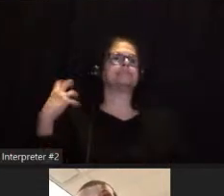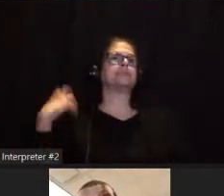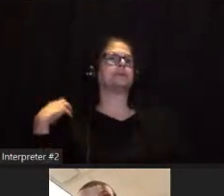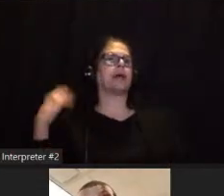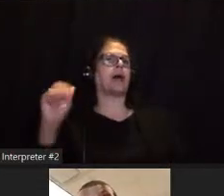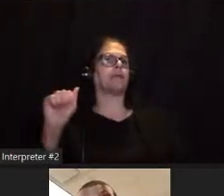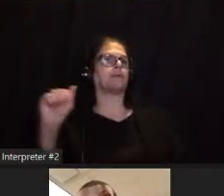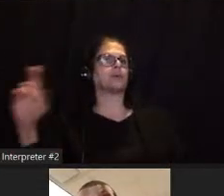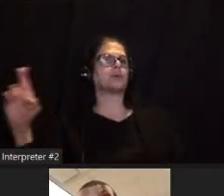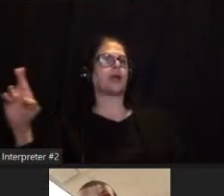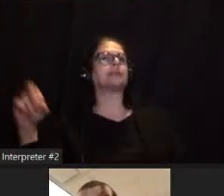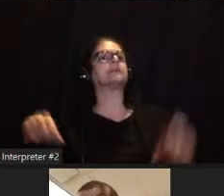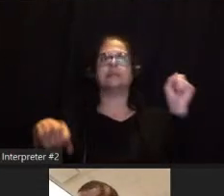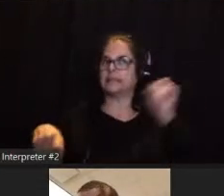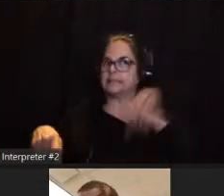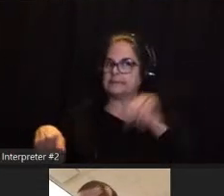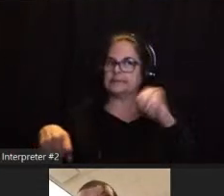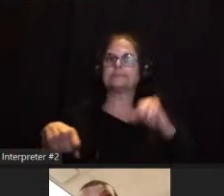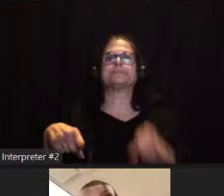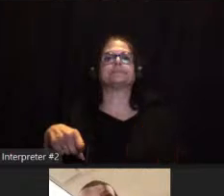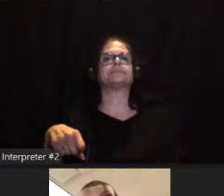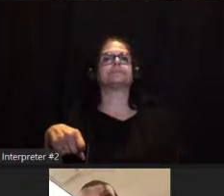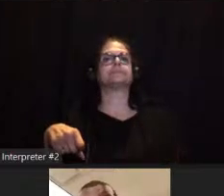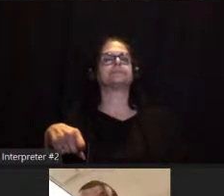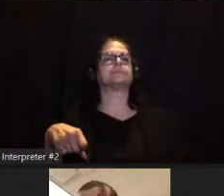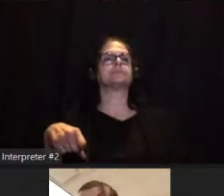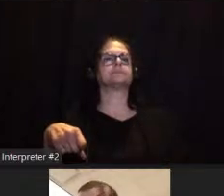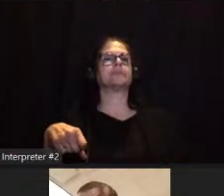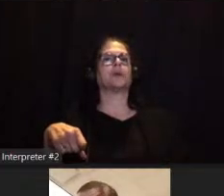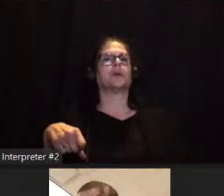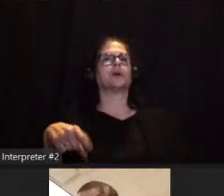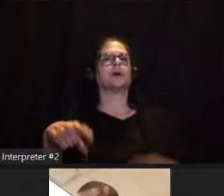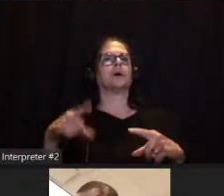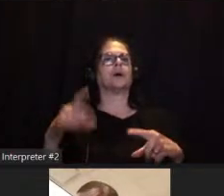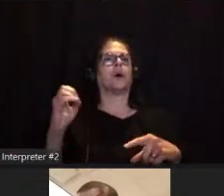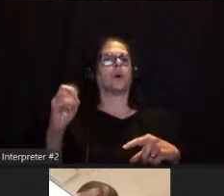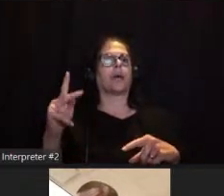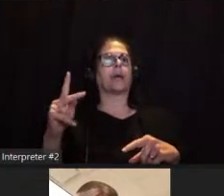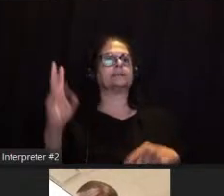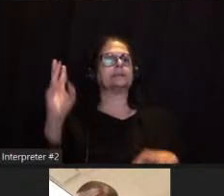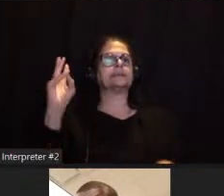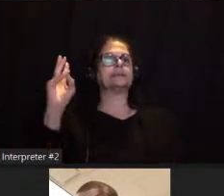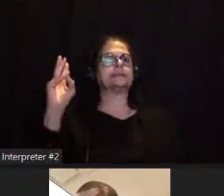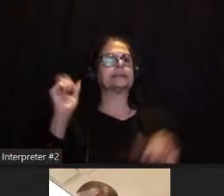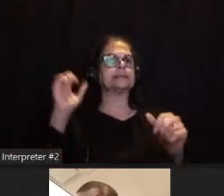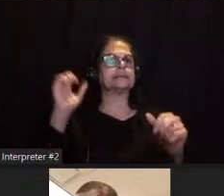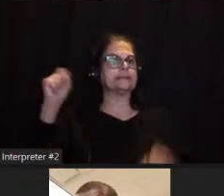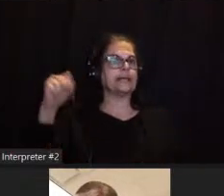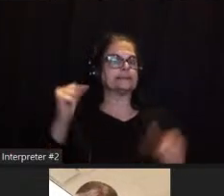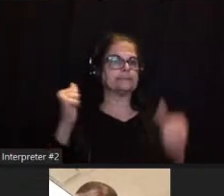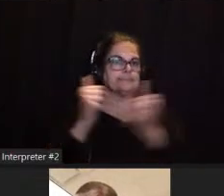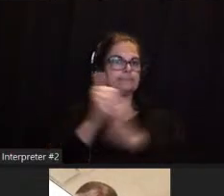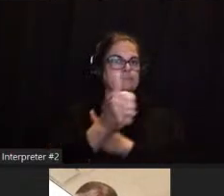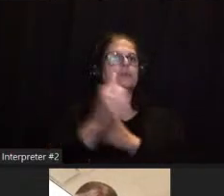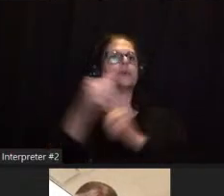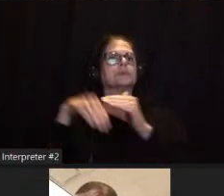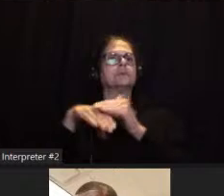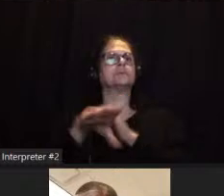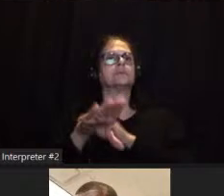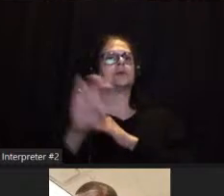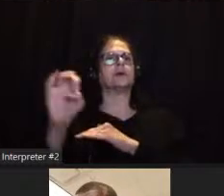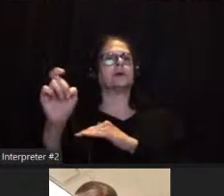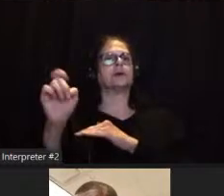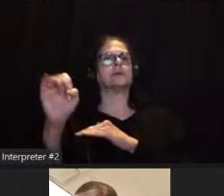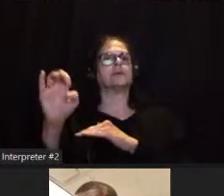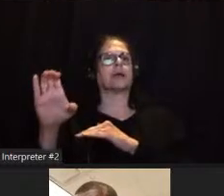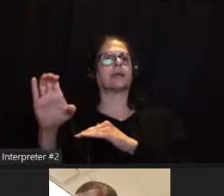Rosales? Yes. Motion to recess into executive session passes with 6 yes votes. So we're going to go into executive session, and for the board members to know,